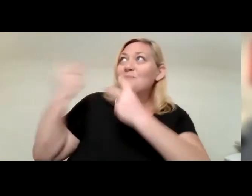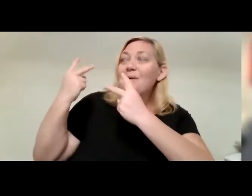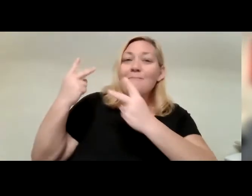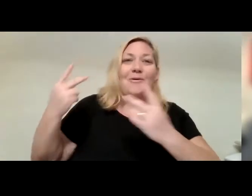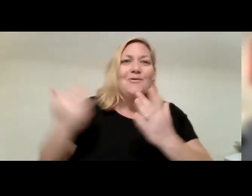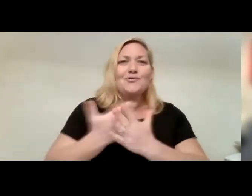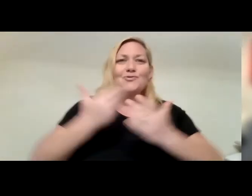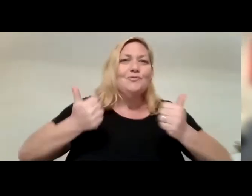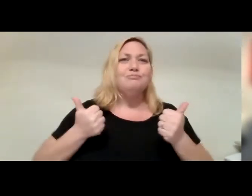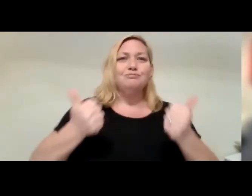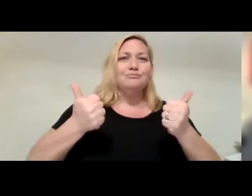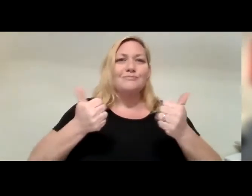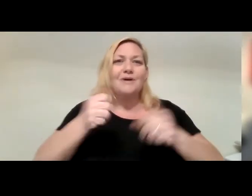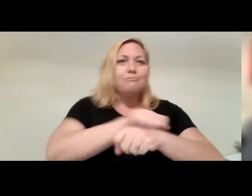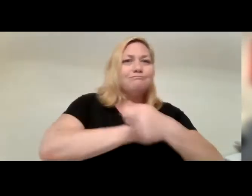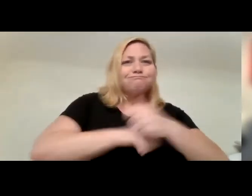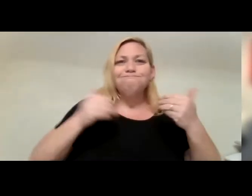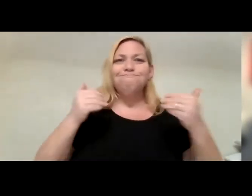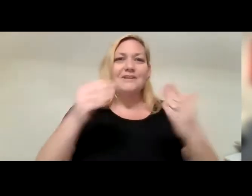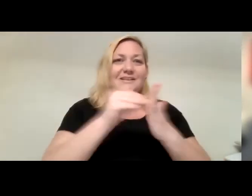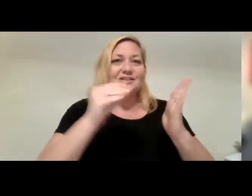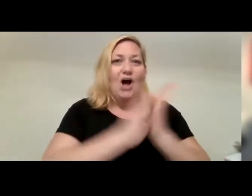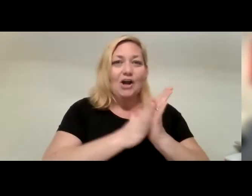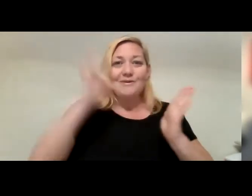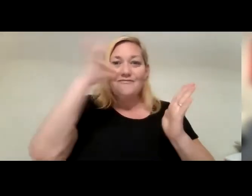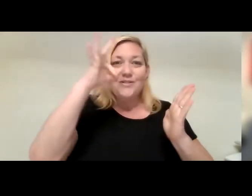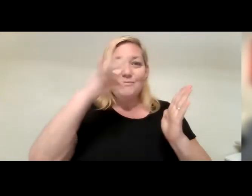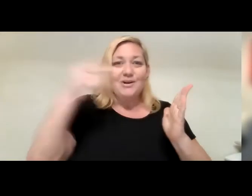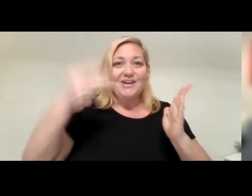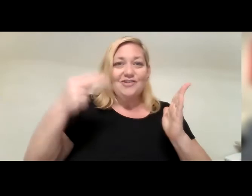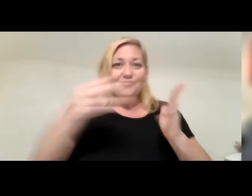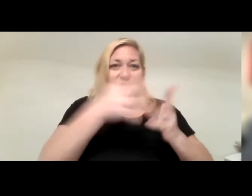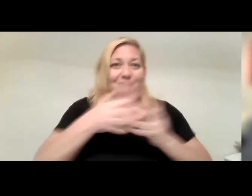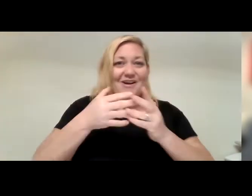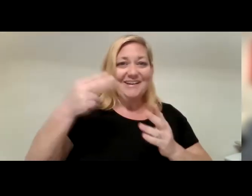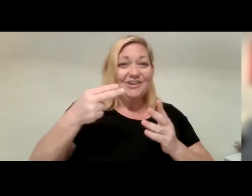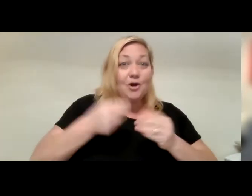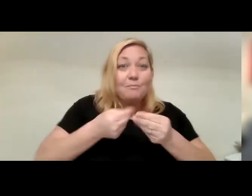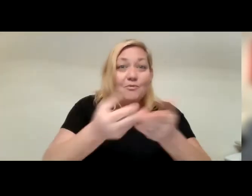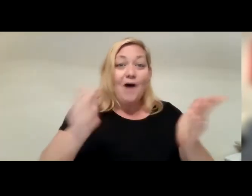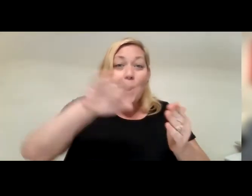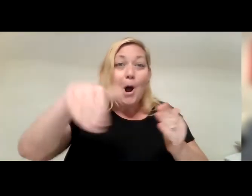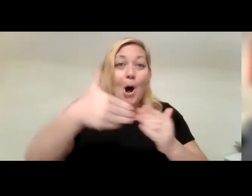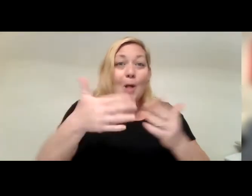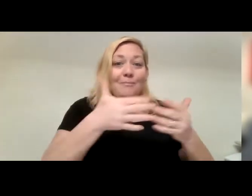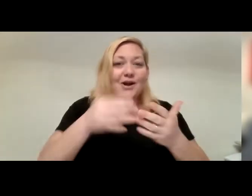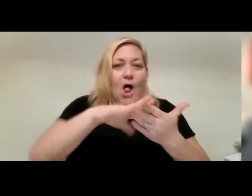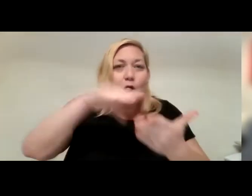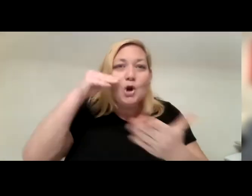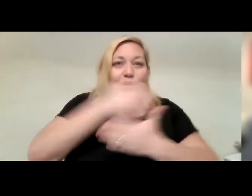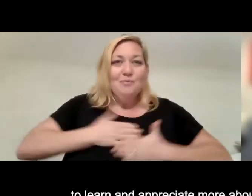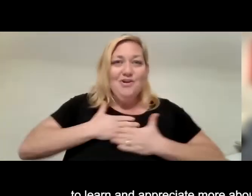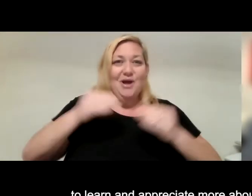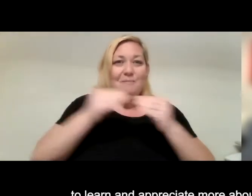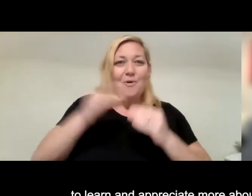more efforts to research and document Filipino-American history in order to provide all Americans an opportunity to learn and appreciate more